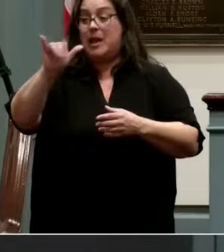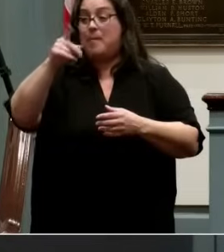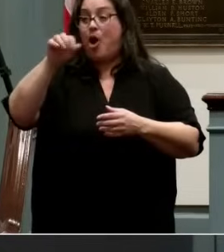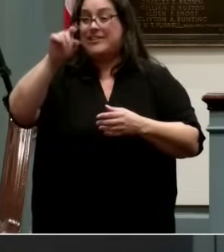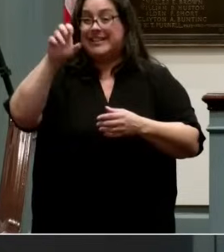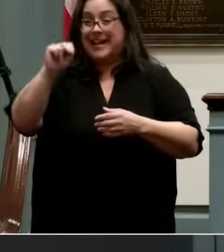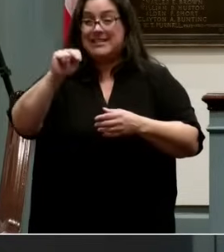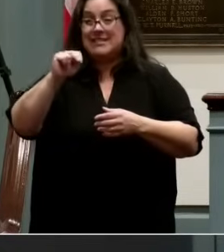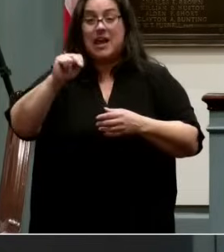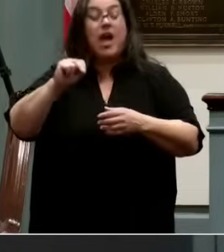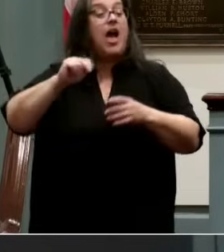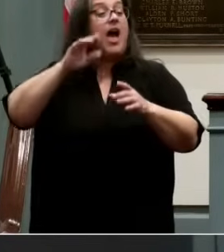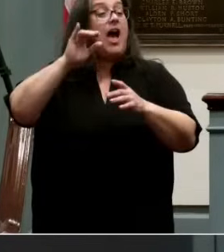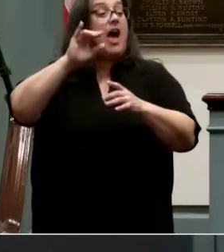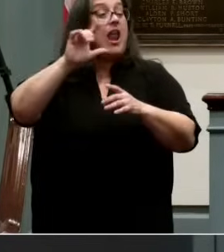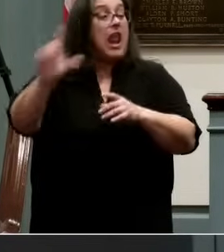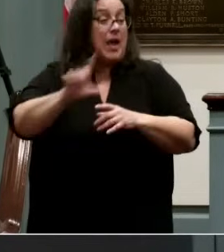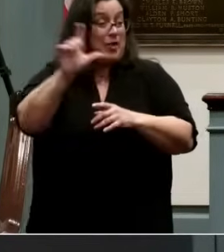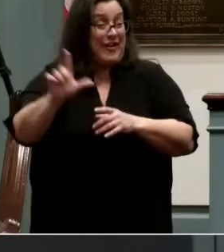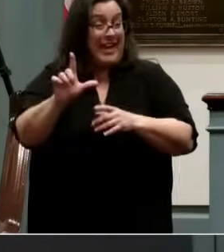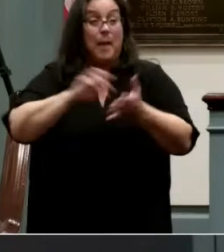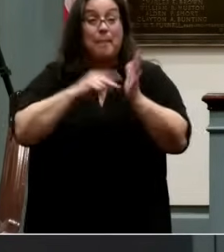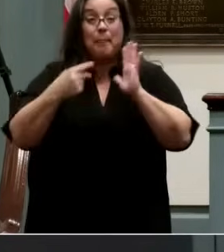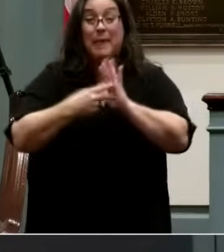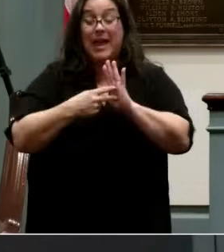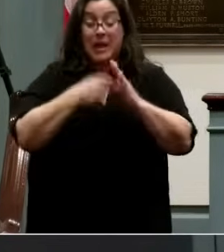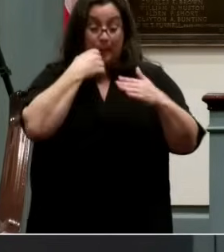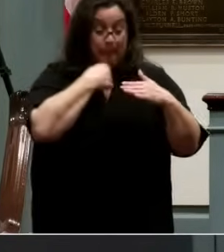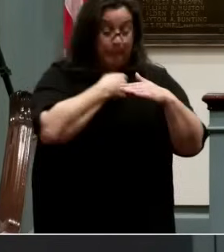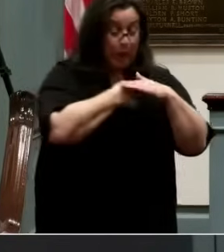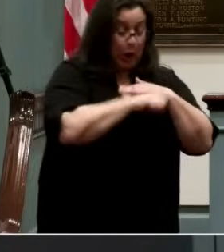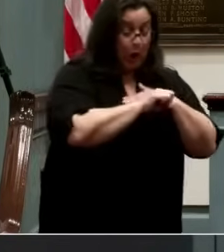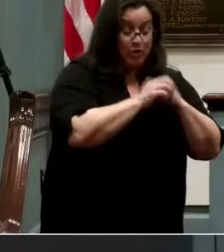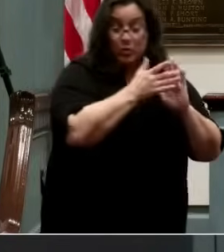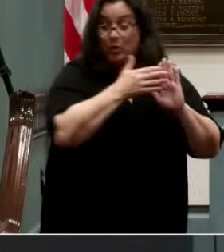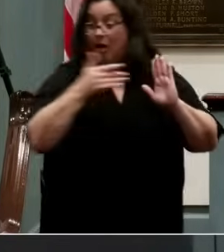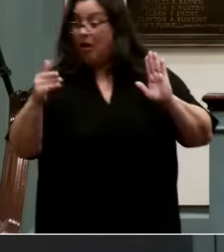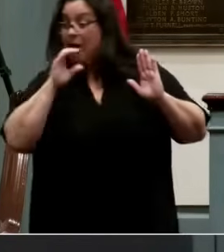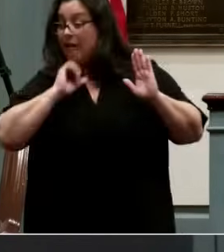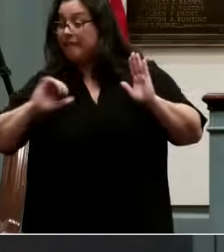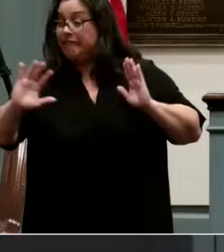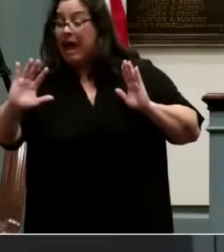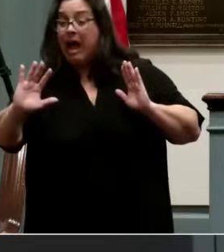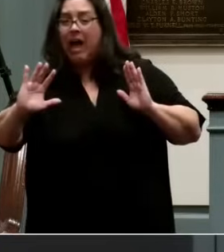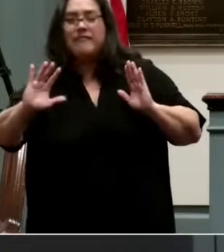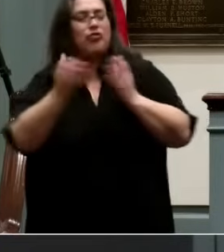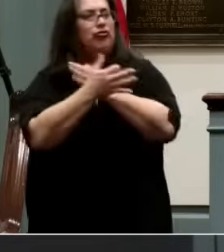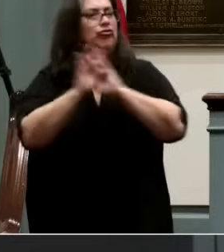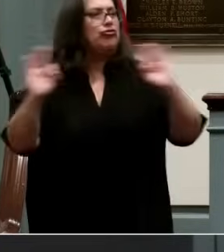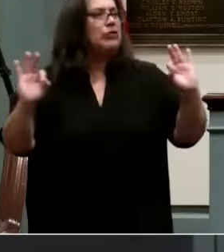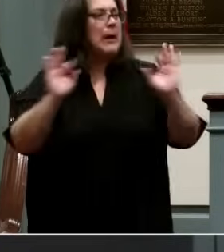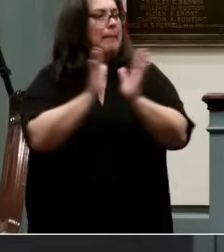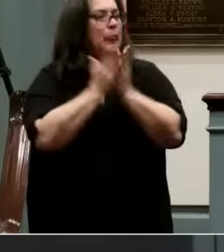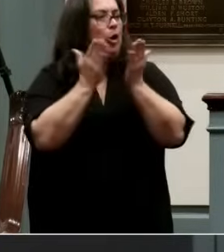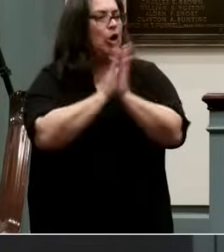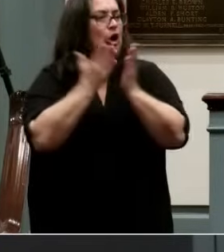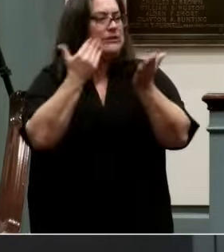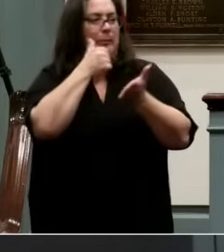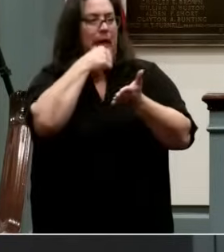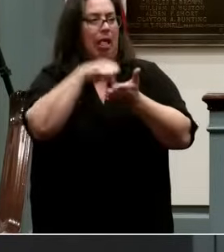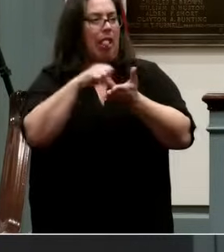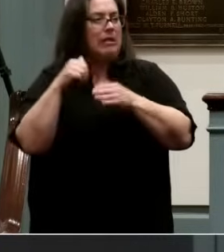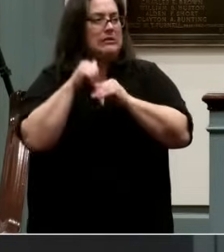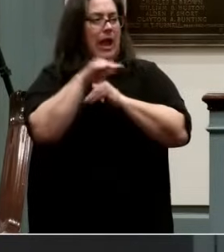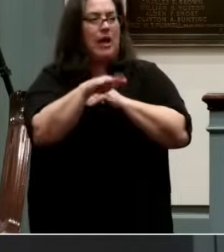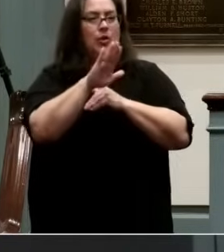free books each month from birth to age 5. That's an incredible number, an incredible program, and we want to push that number